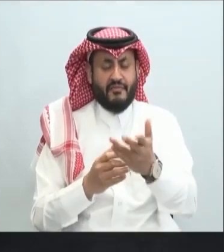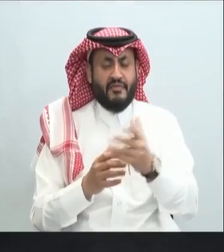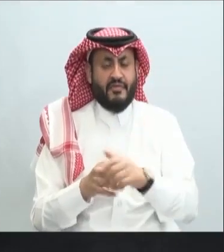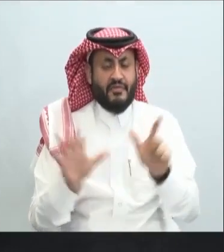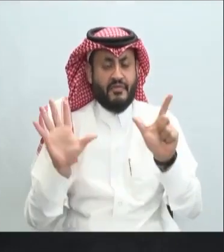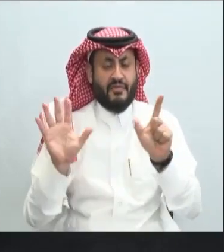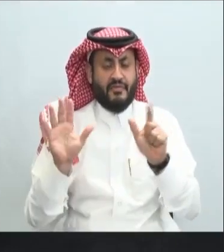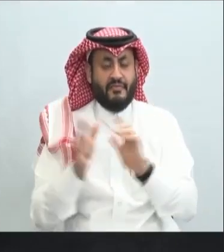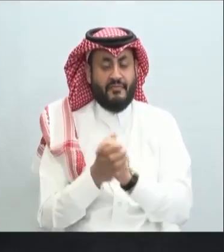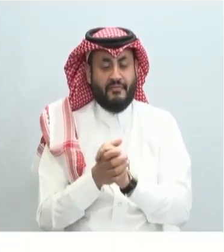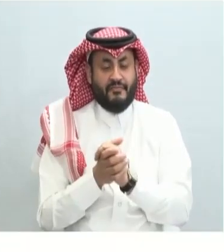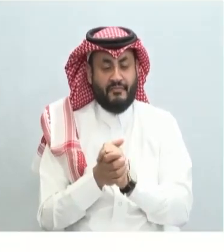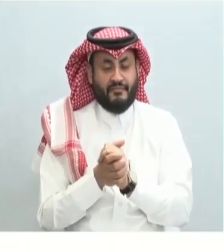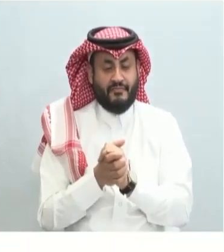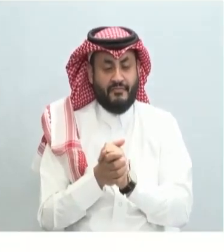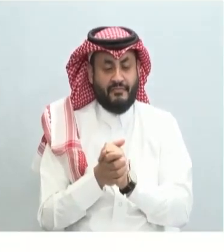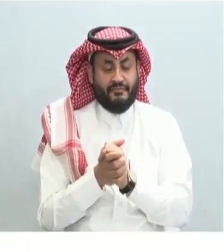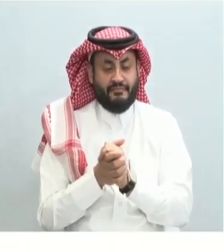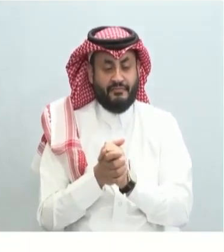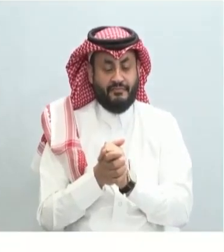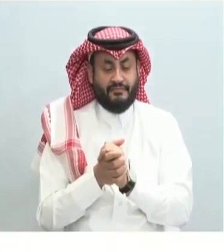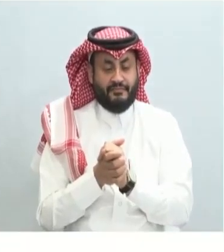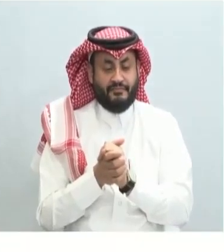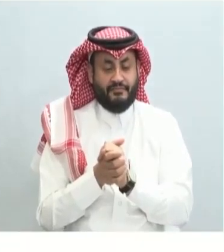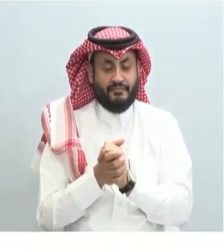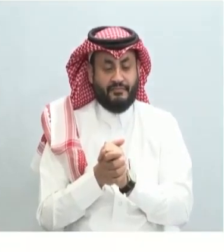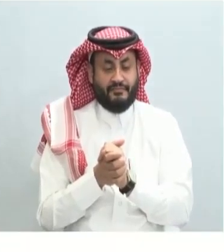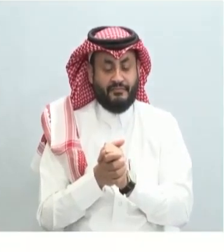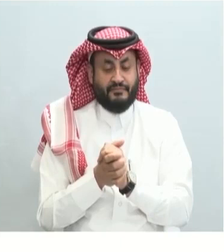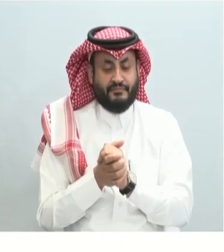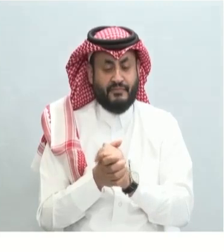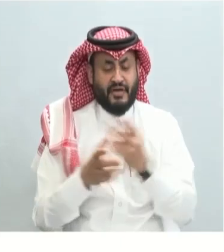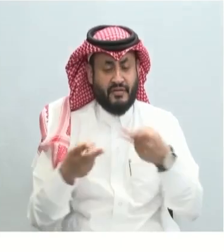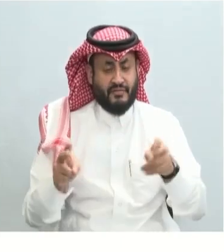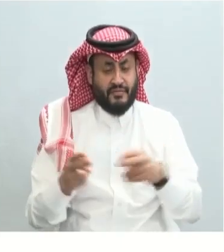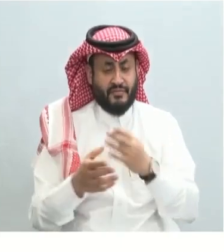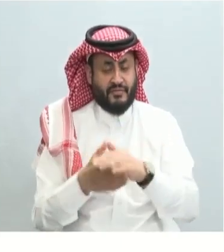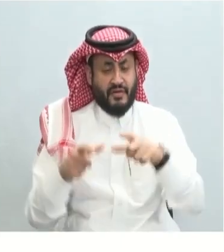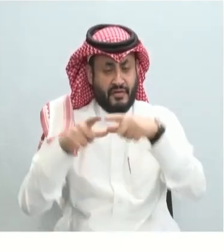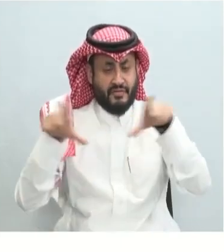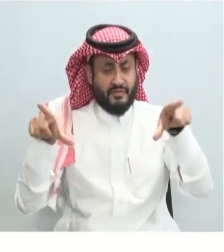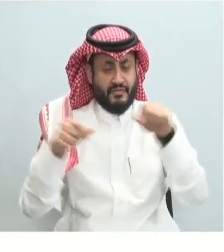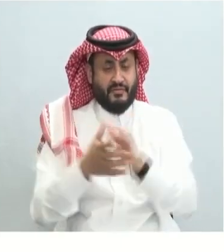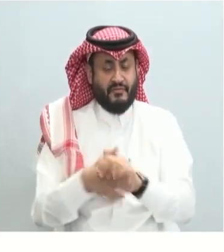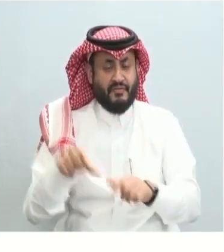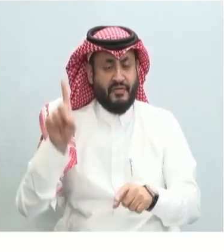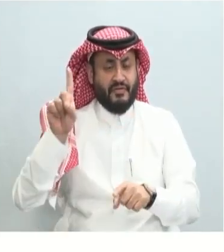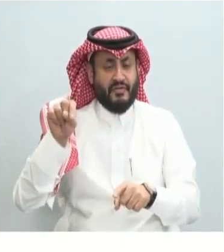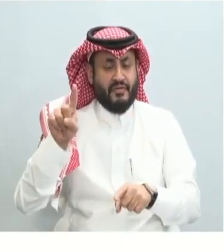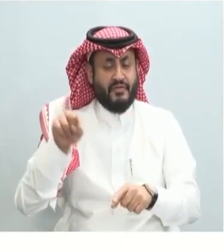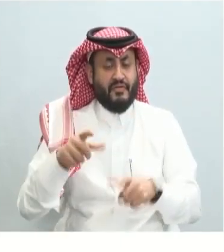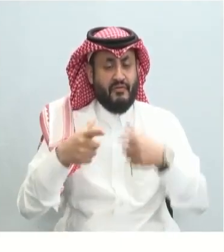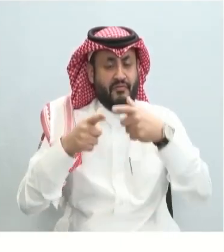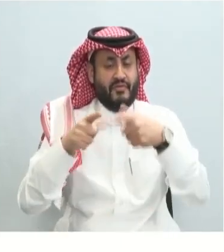of the days of the week. So here we have the chant that is called Days of the